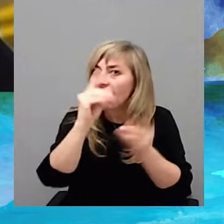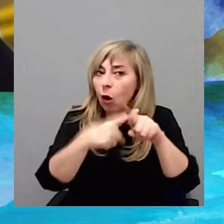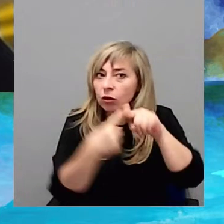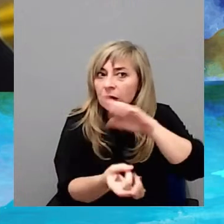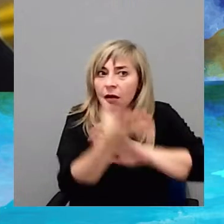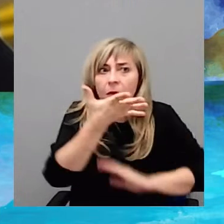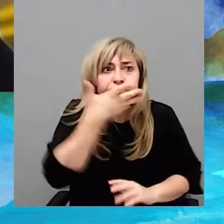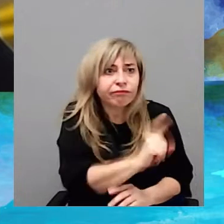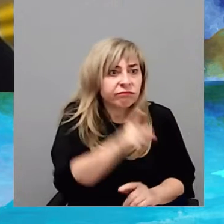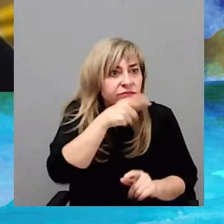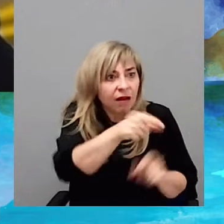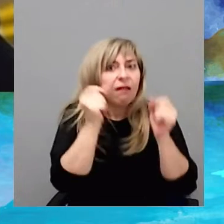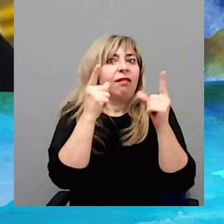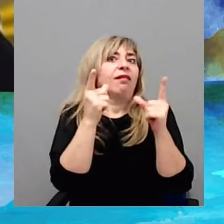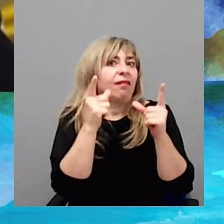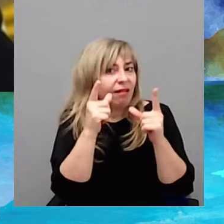this field.